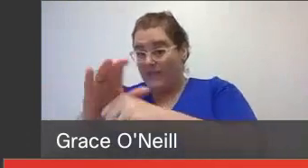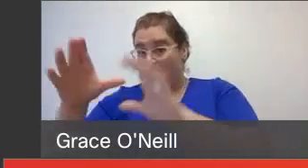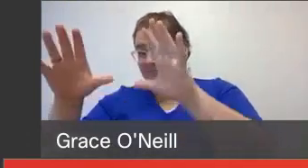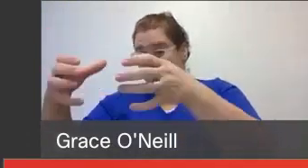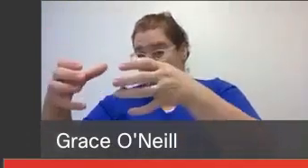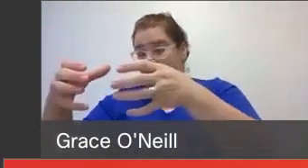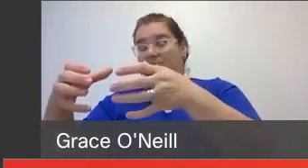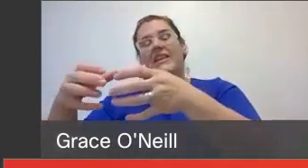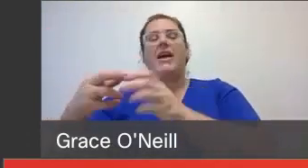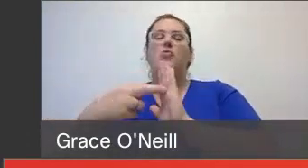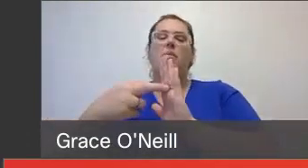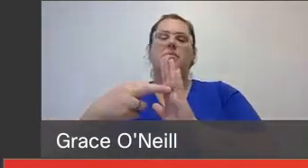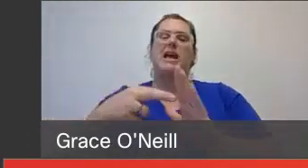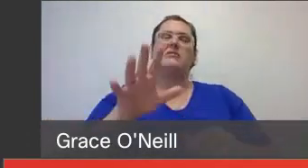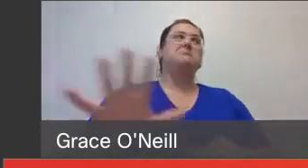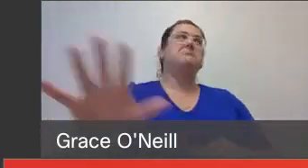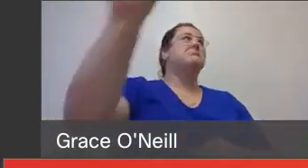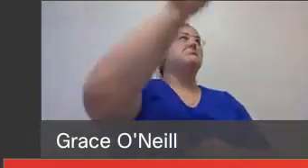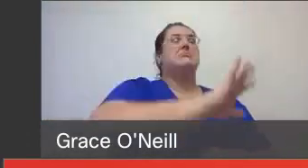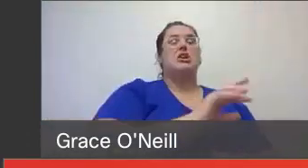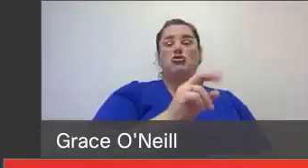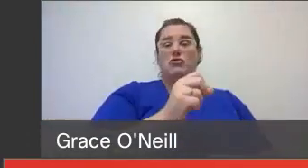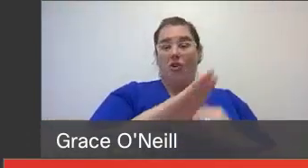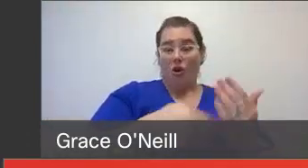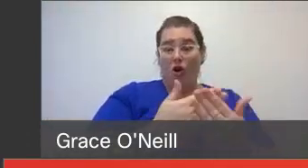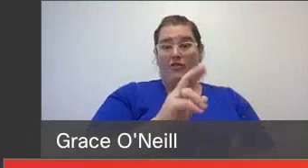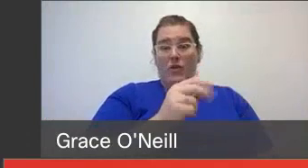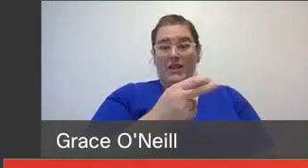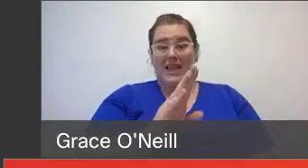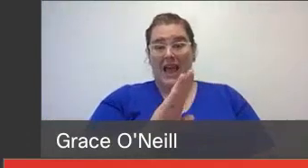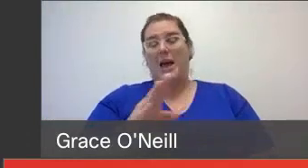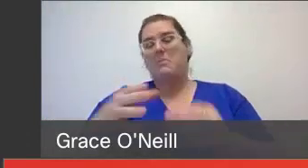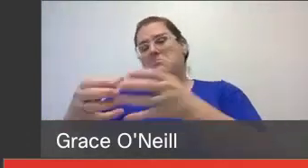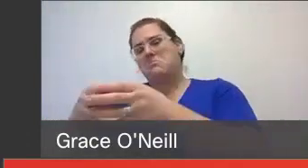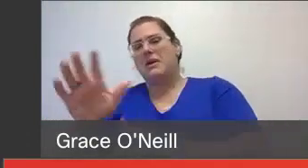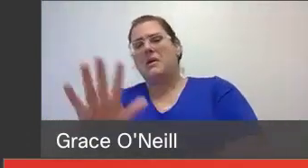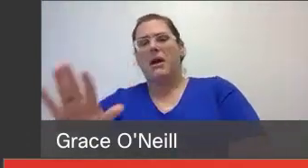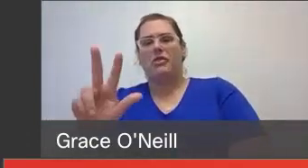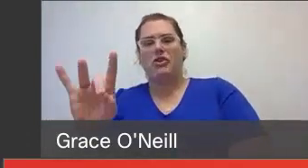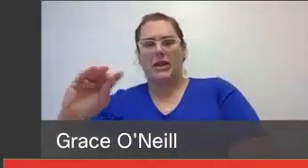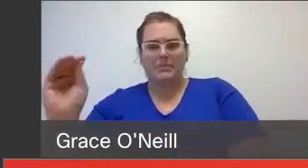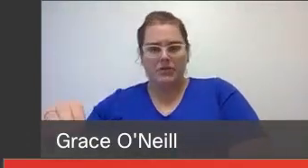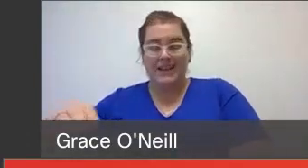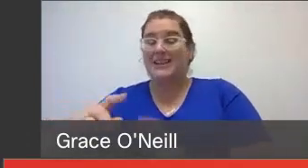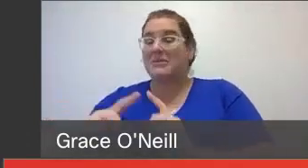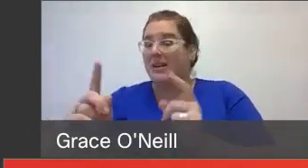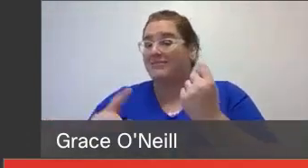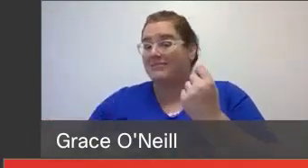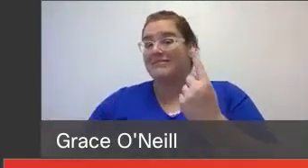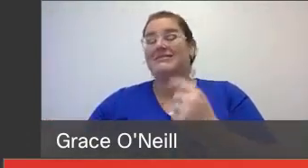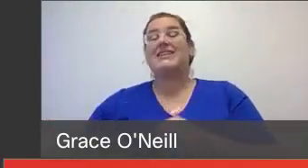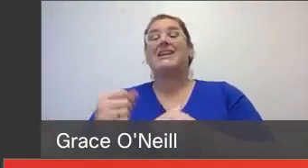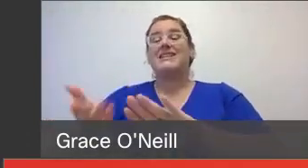about 38% of people in residential habilitation. Of those, there have been 3 deaths, but only 2 that were confirmed as